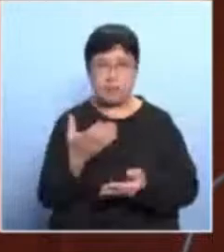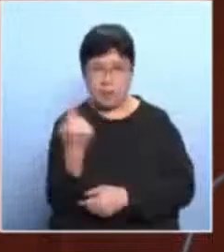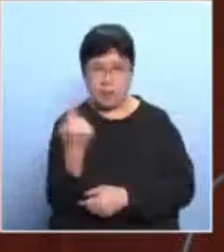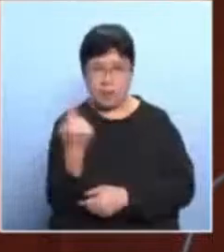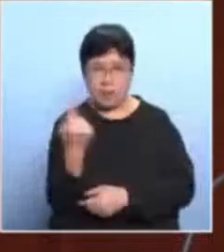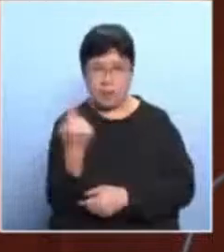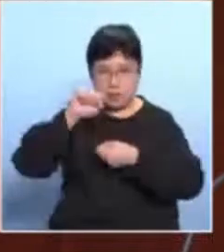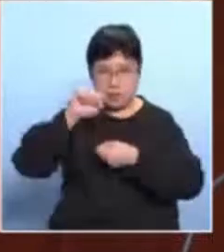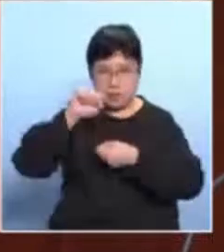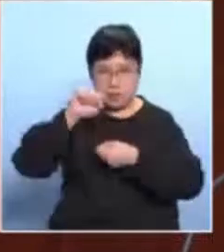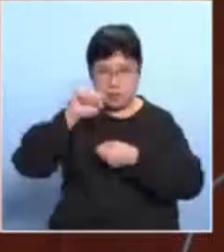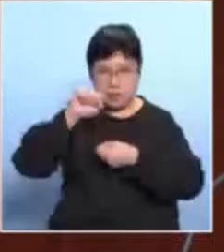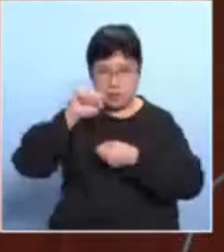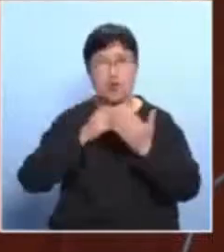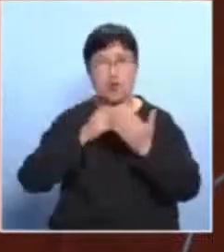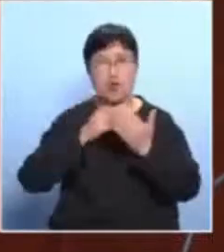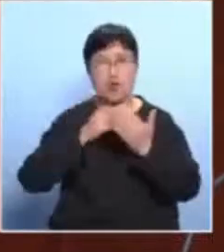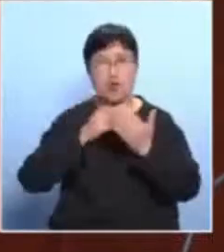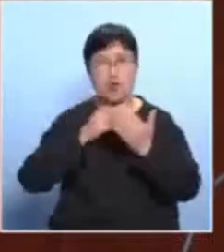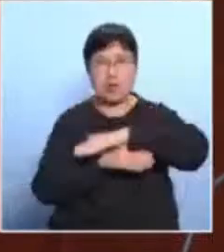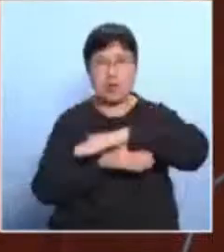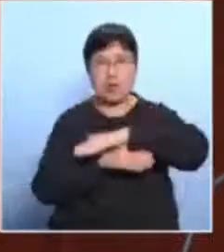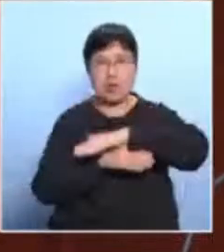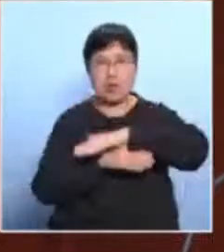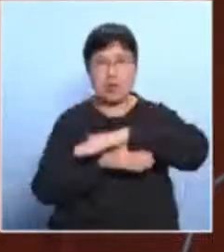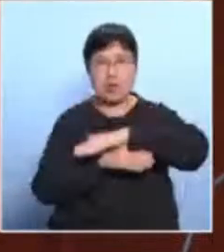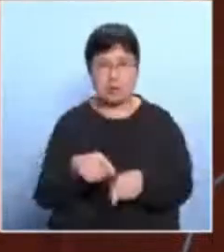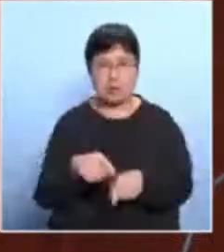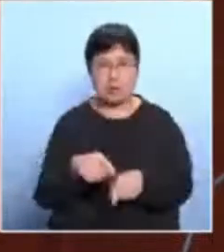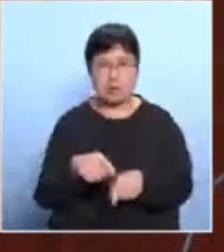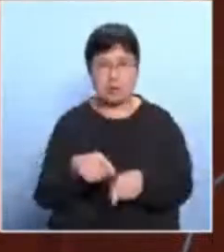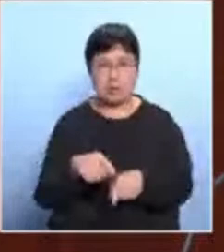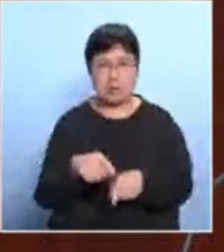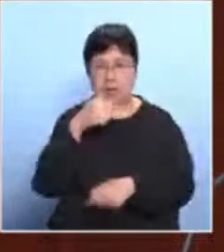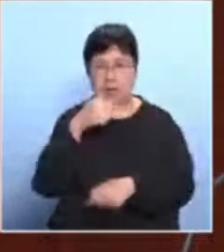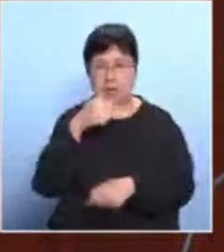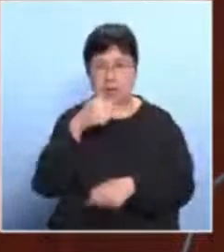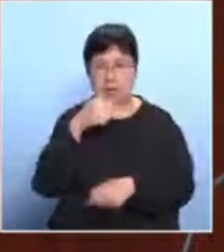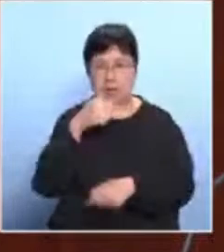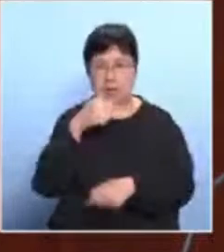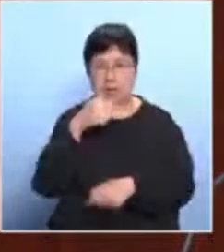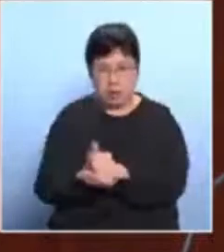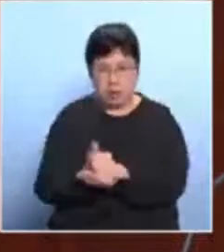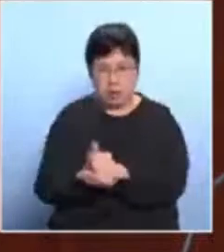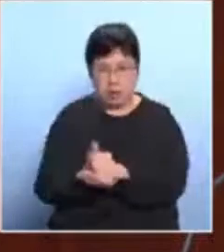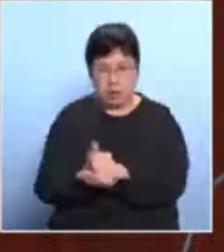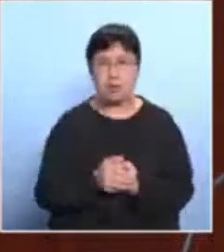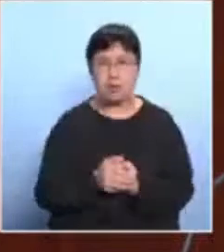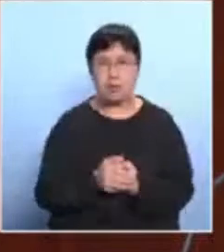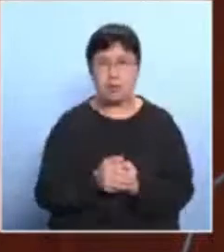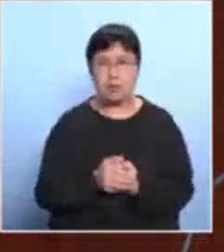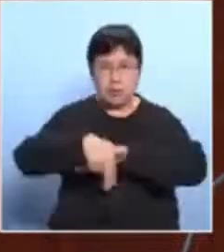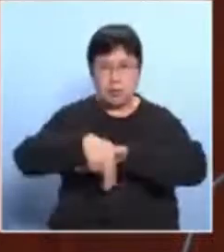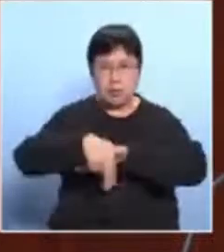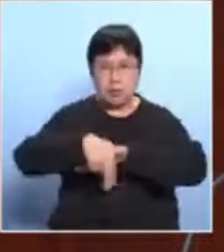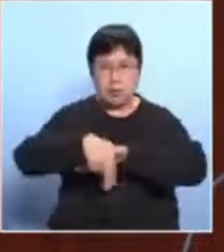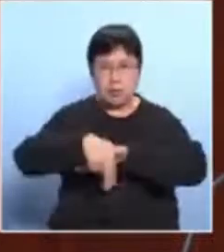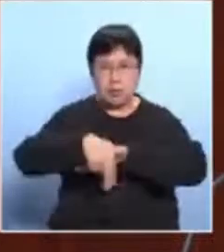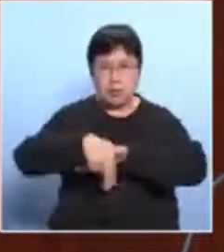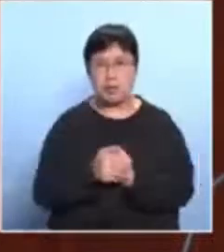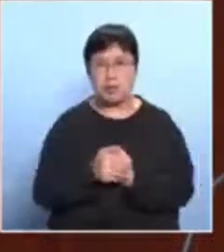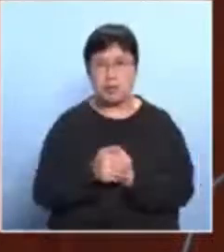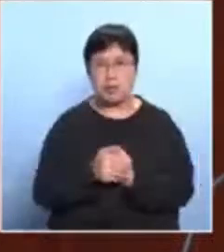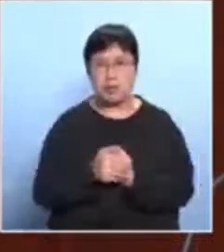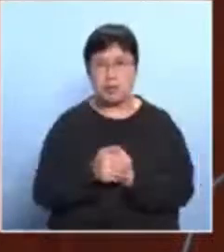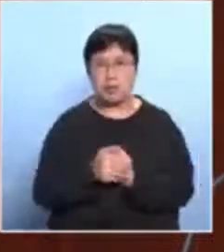create 500,000 new jobs. Adopting an industry-driven and infrastructure-led approach as its